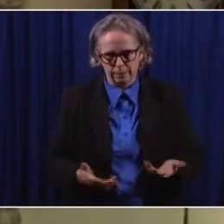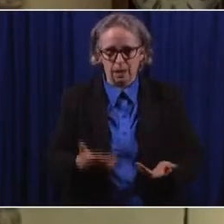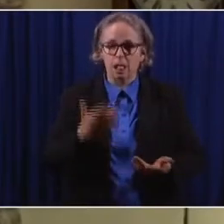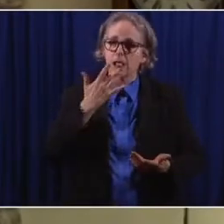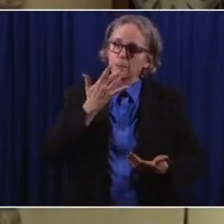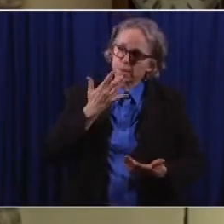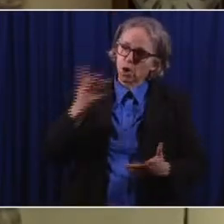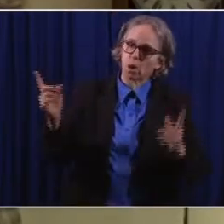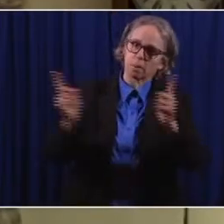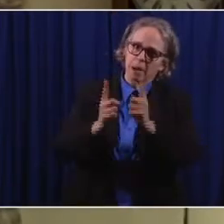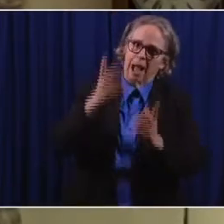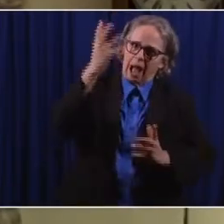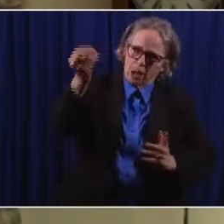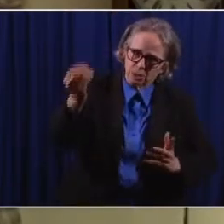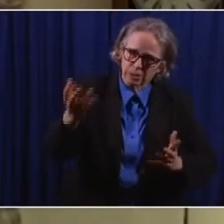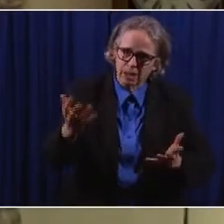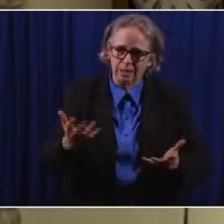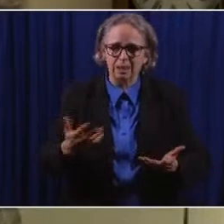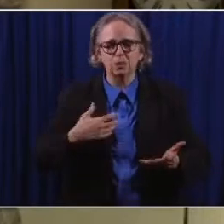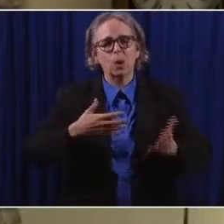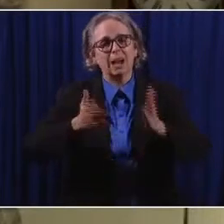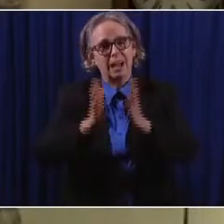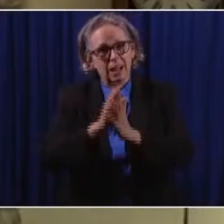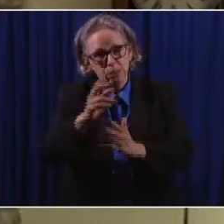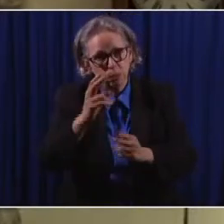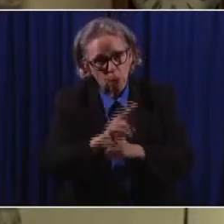are normal precautions that we,